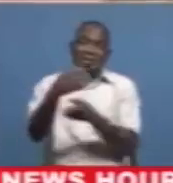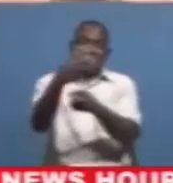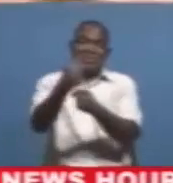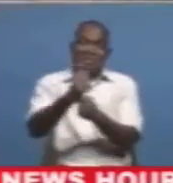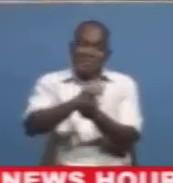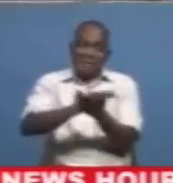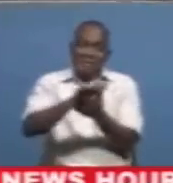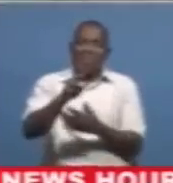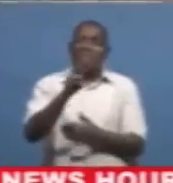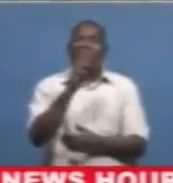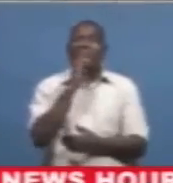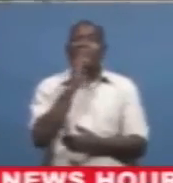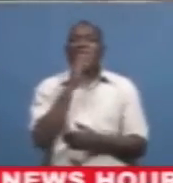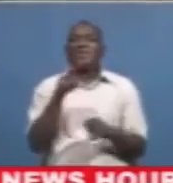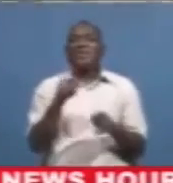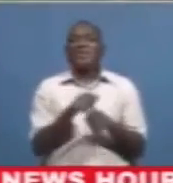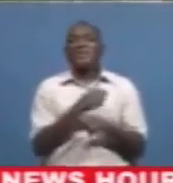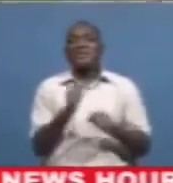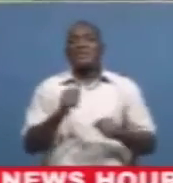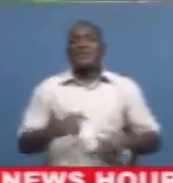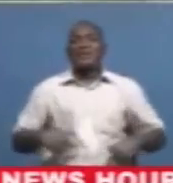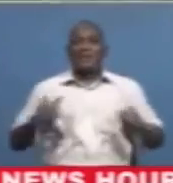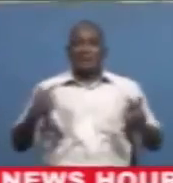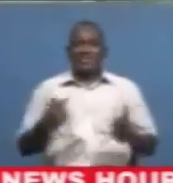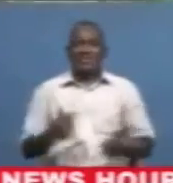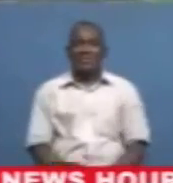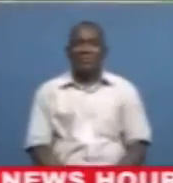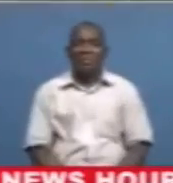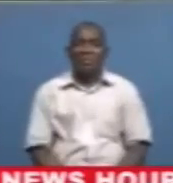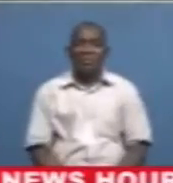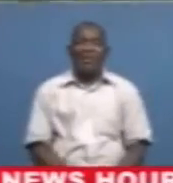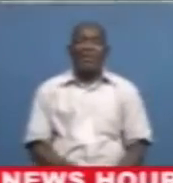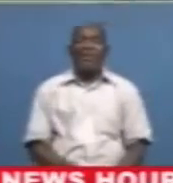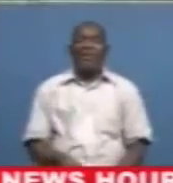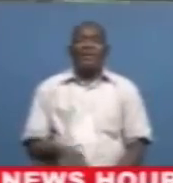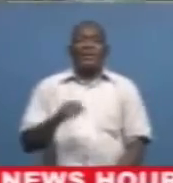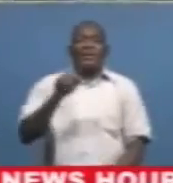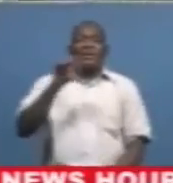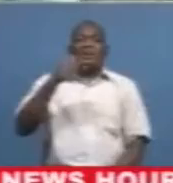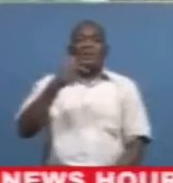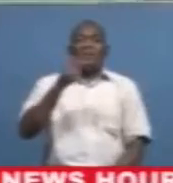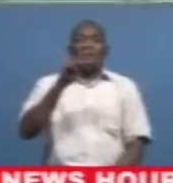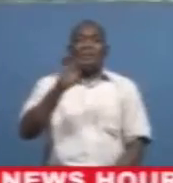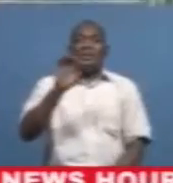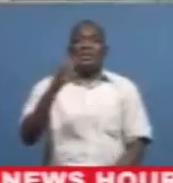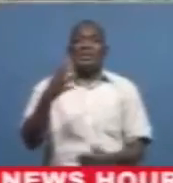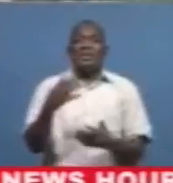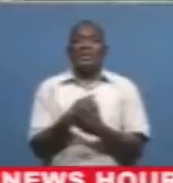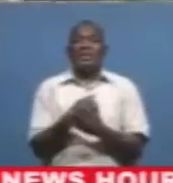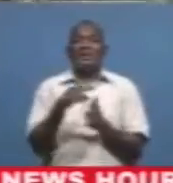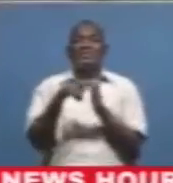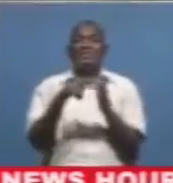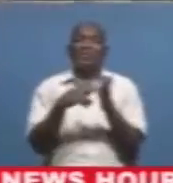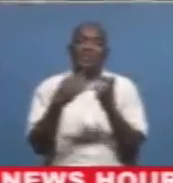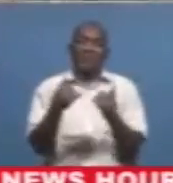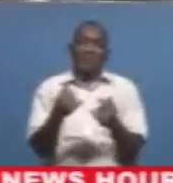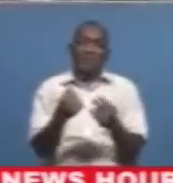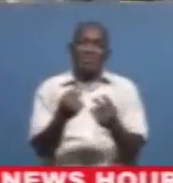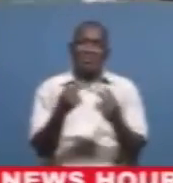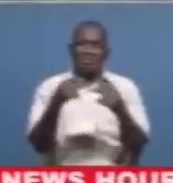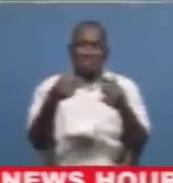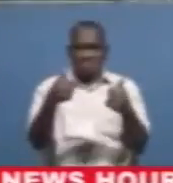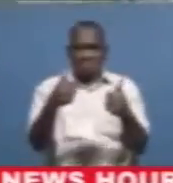clean and safe water. Beatrice Senaju, GBC News, Pupuni.